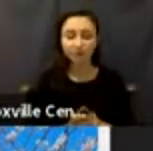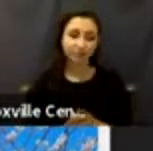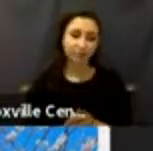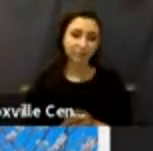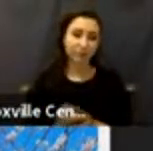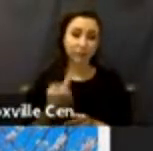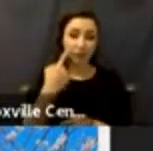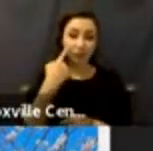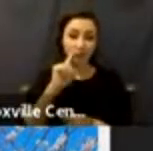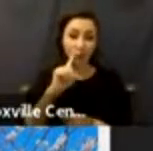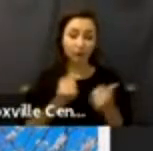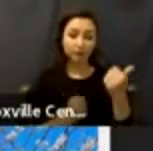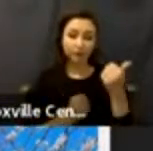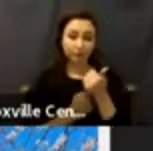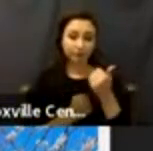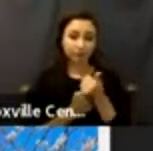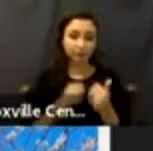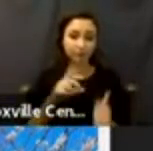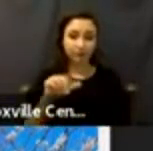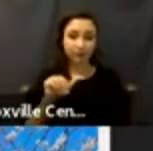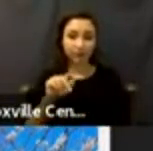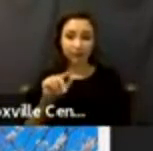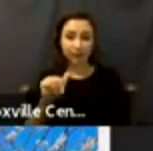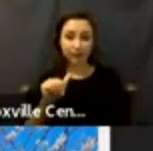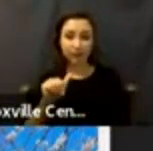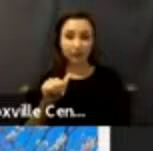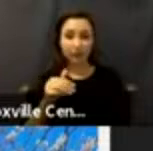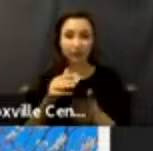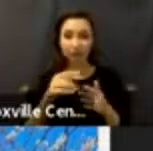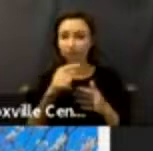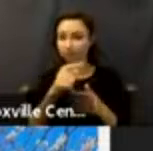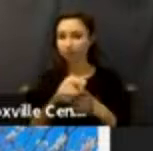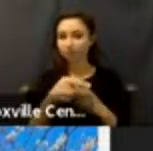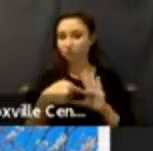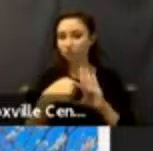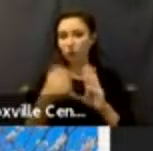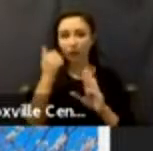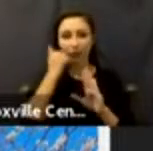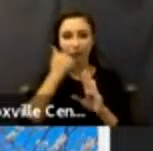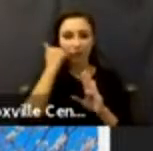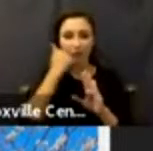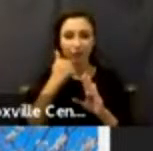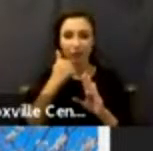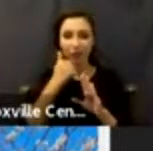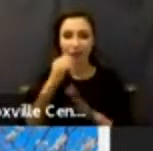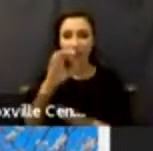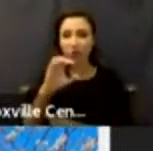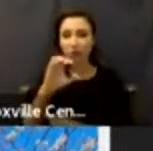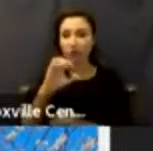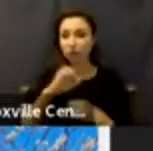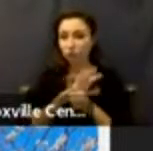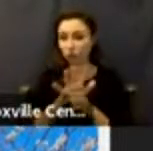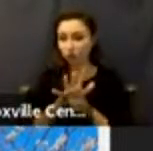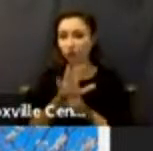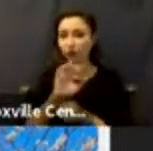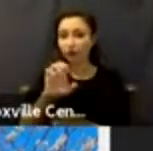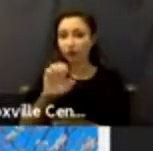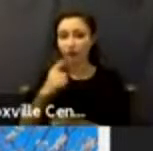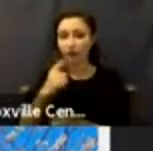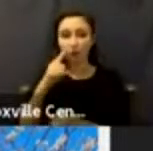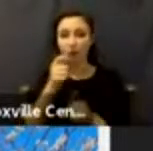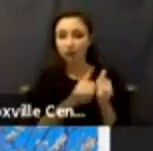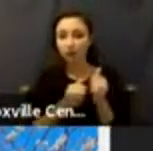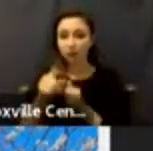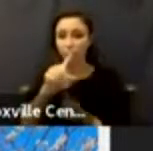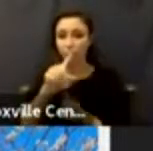data section, the first chart shows our daily COVID cases per 100,000 population. As of Wednesday, our 14-day trend